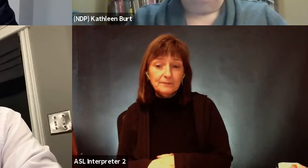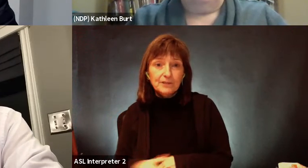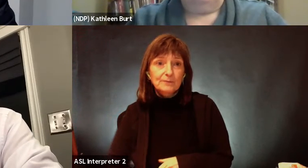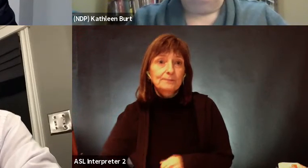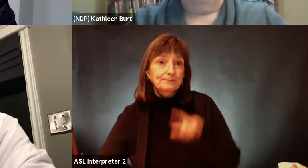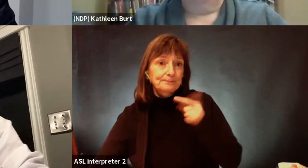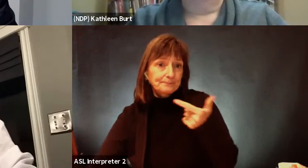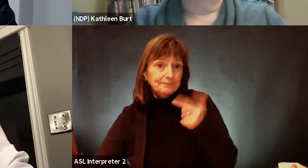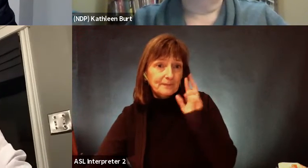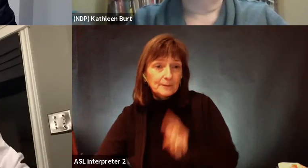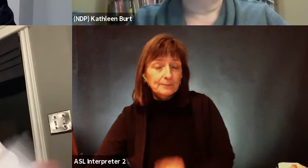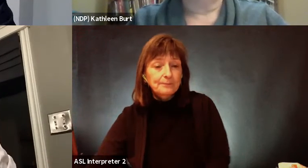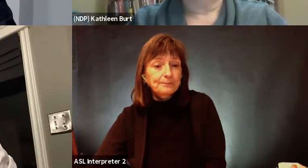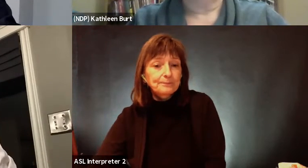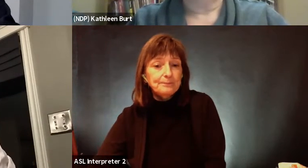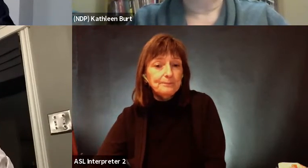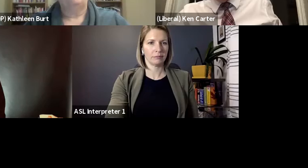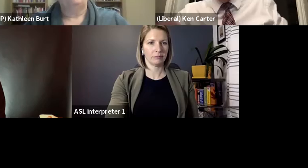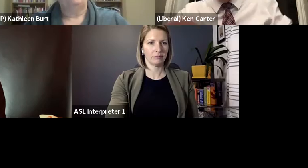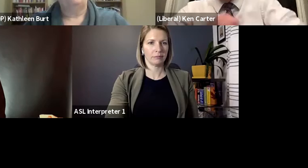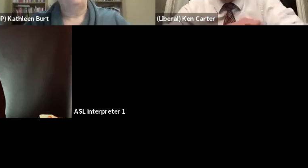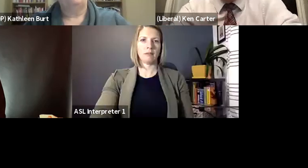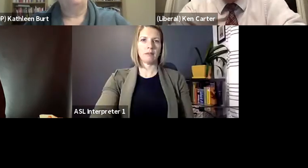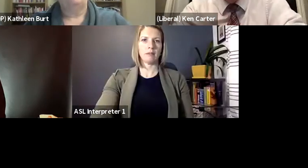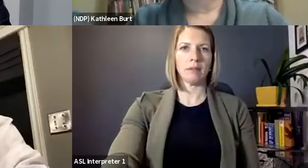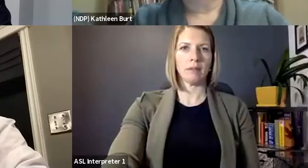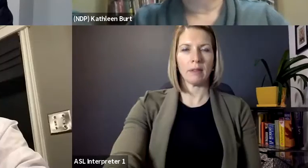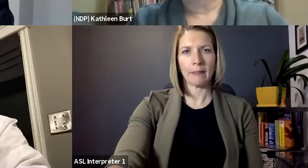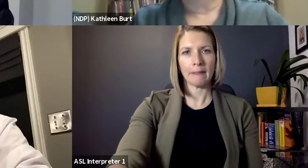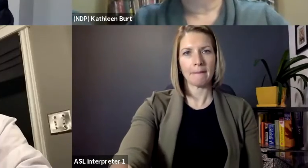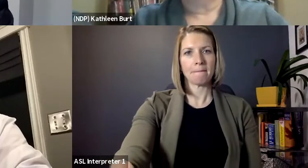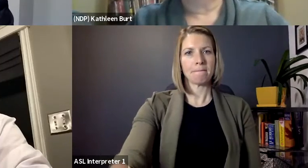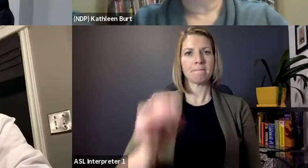Now on to the third and final question, and it relates to tourism.